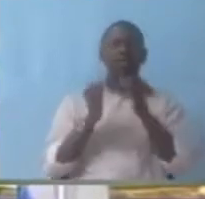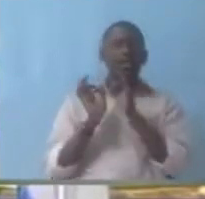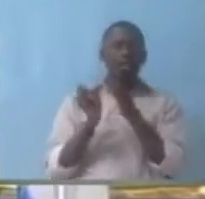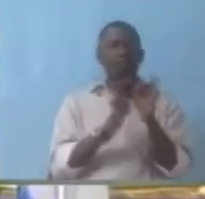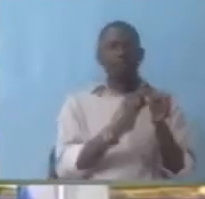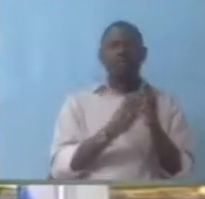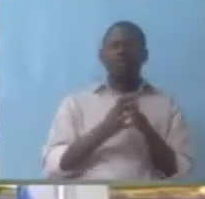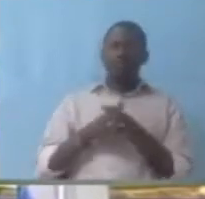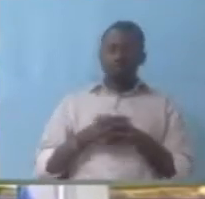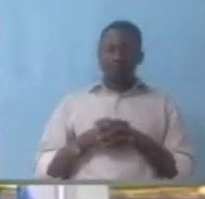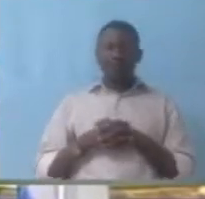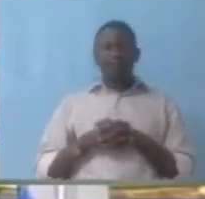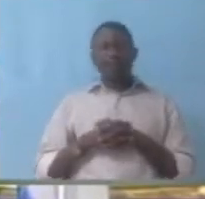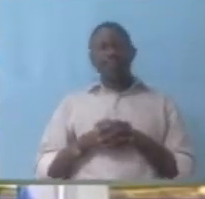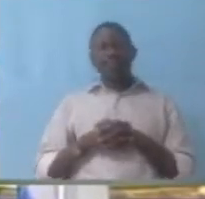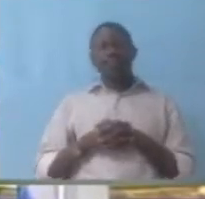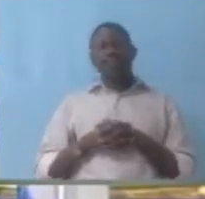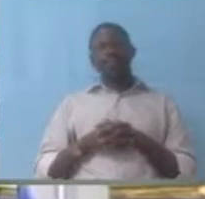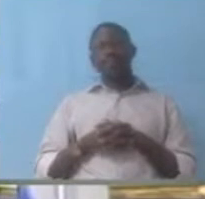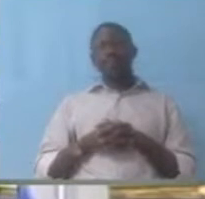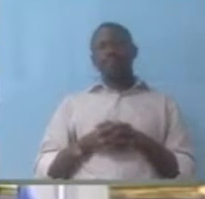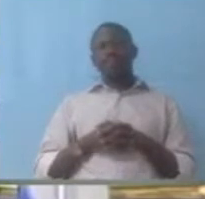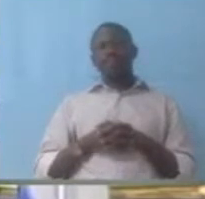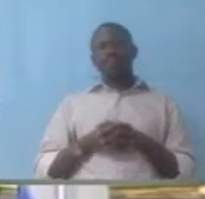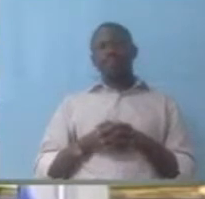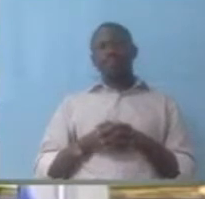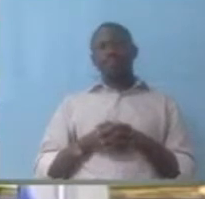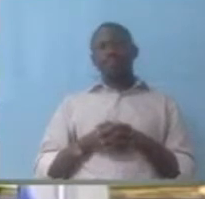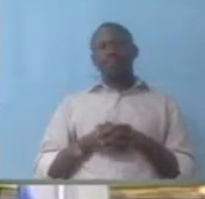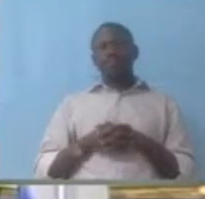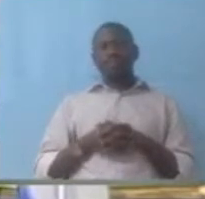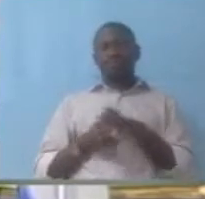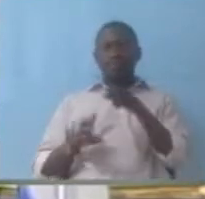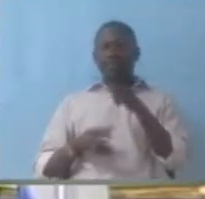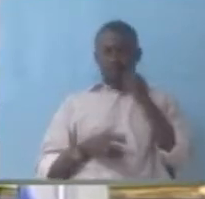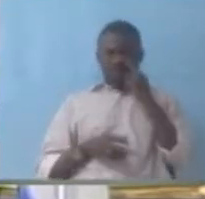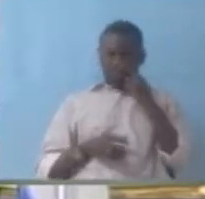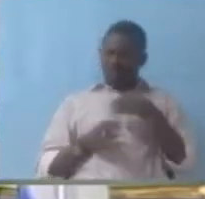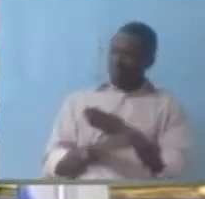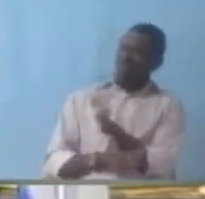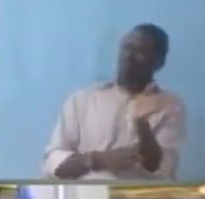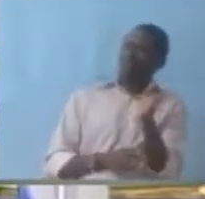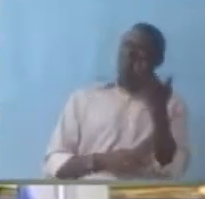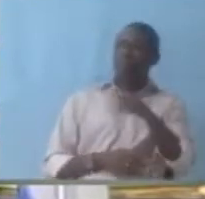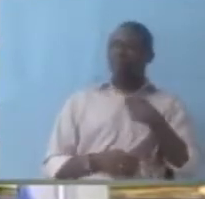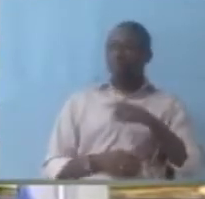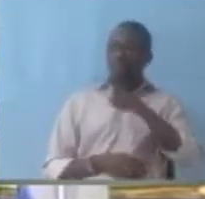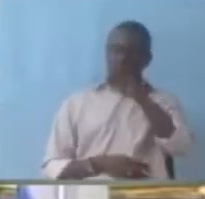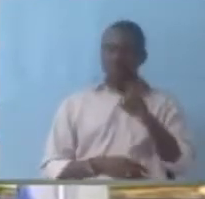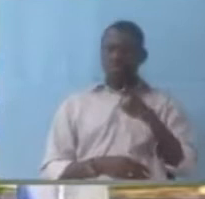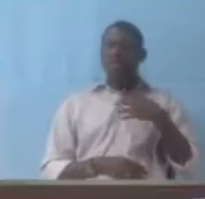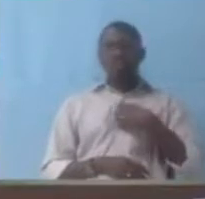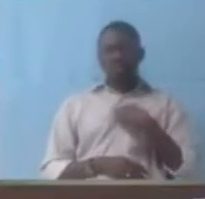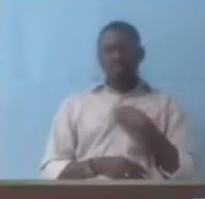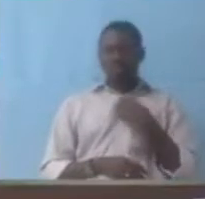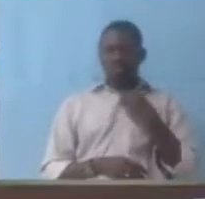bunya konorona nyininkaro nying ajabi nga nyininka nyamendro. You really seem to be deviating a little bit from my questions. I would like